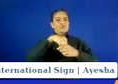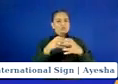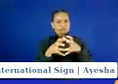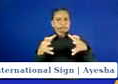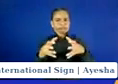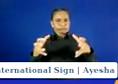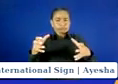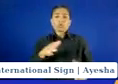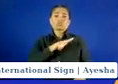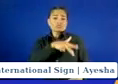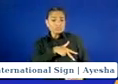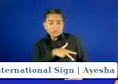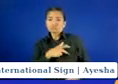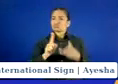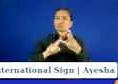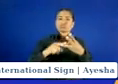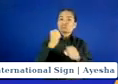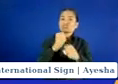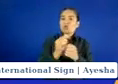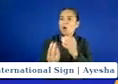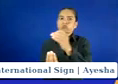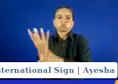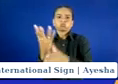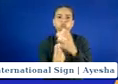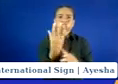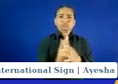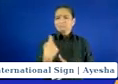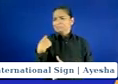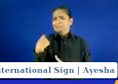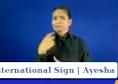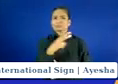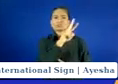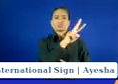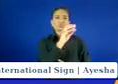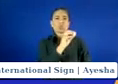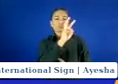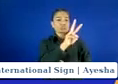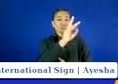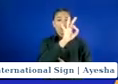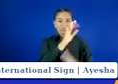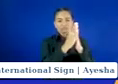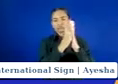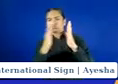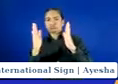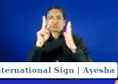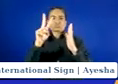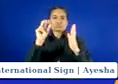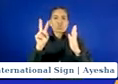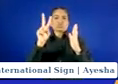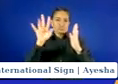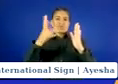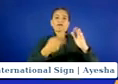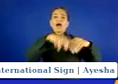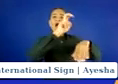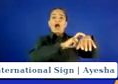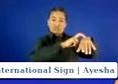2025 Irish Aid / ILO partnership program focuses on expanding social protection systems in